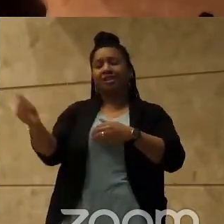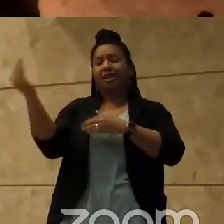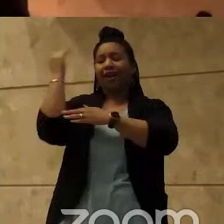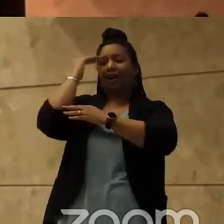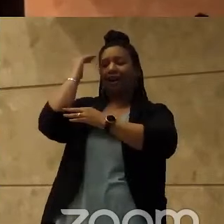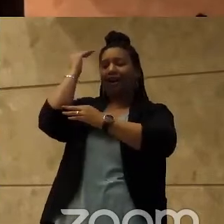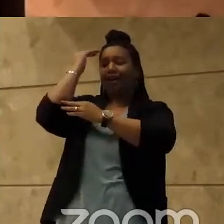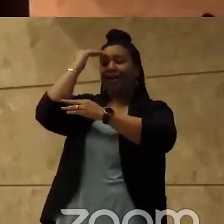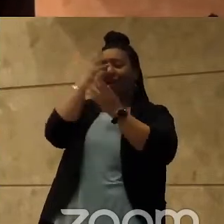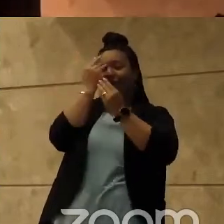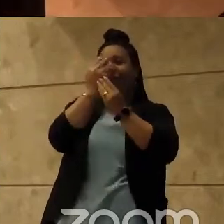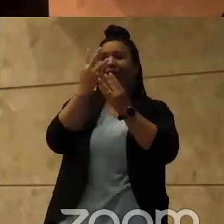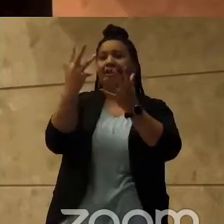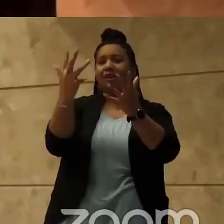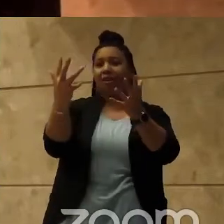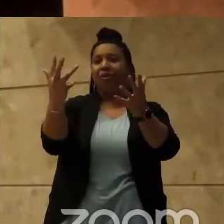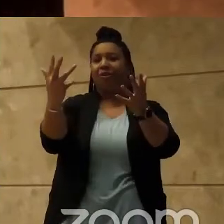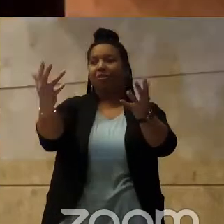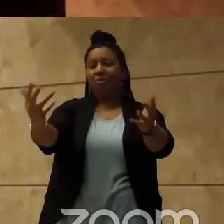just